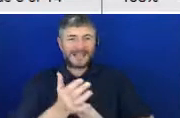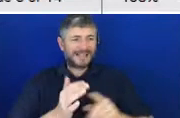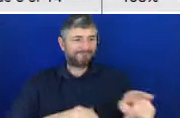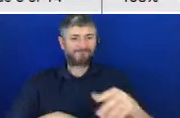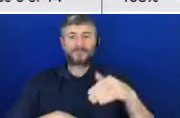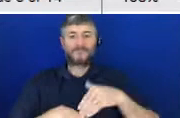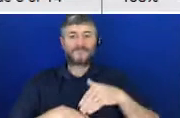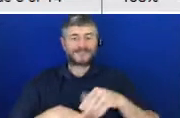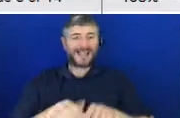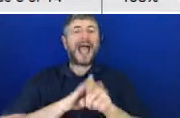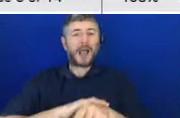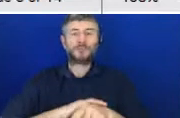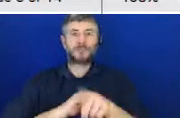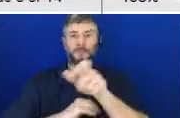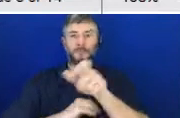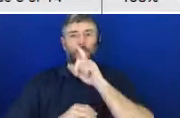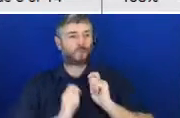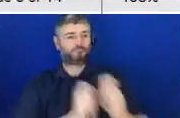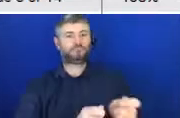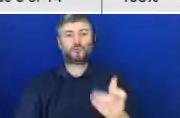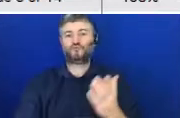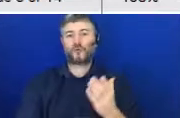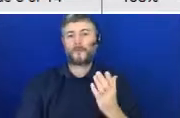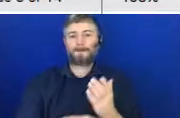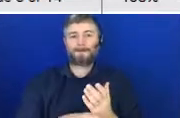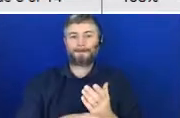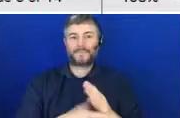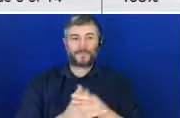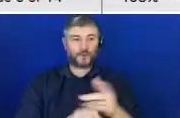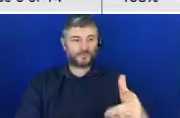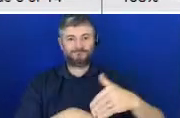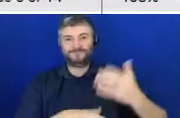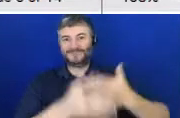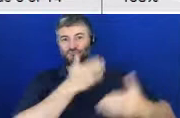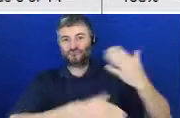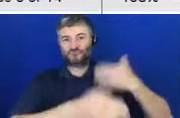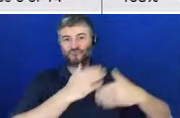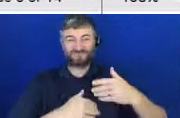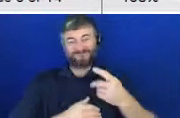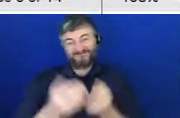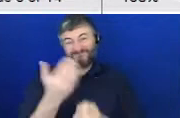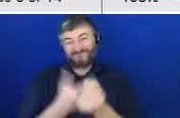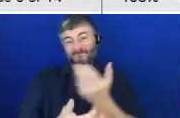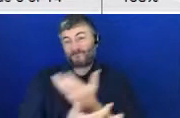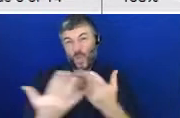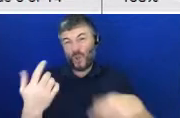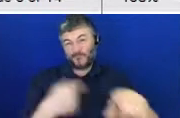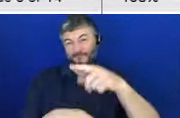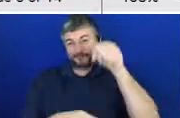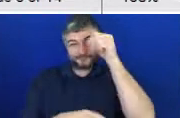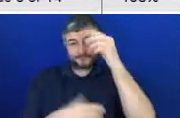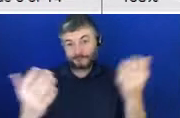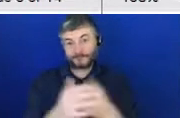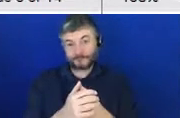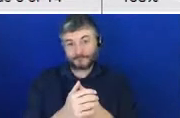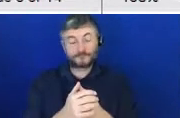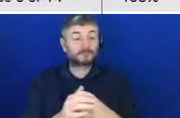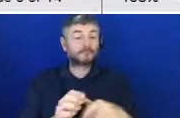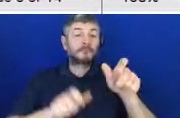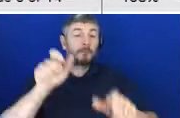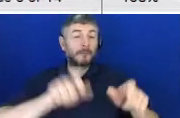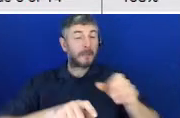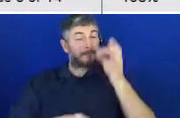or unlikely to get jobs with employers. And we find this a lot with the people, particularly